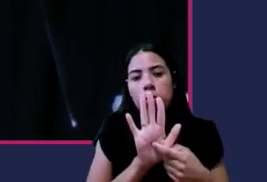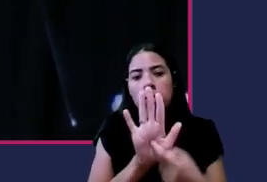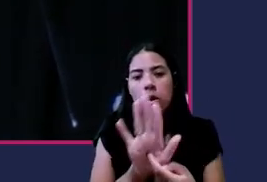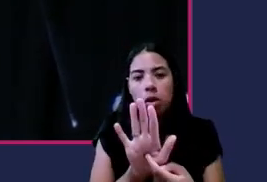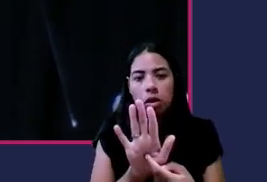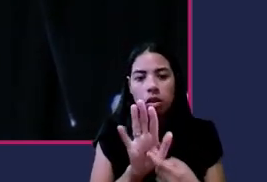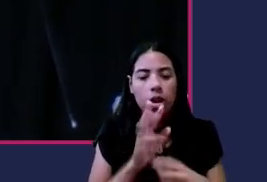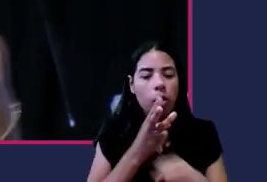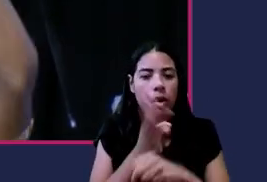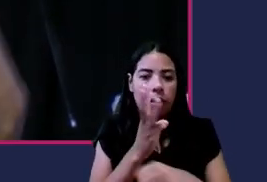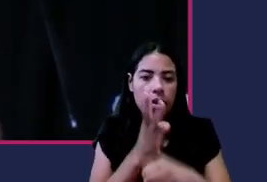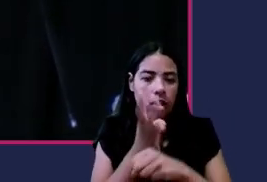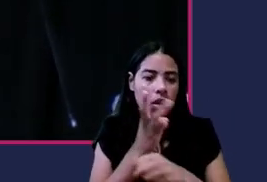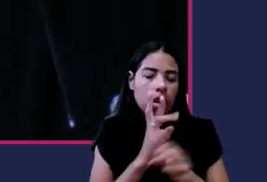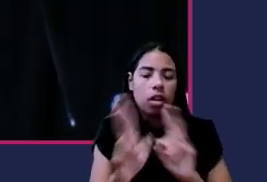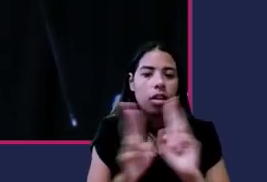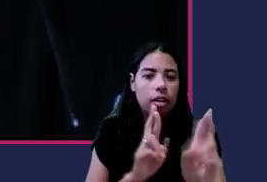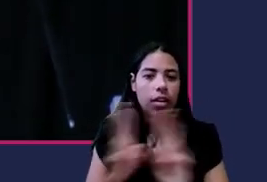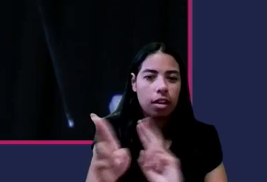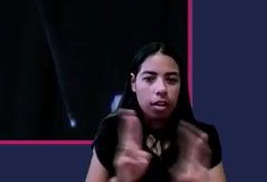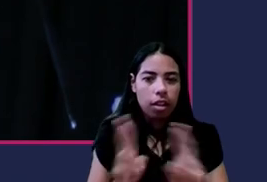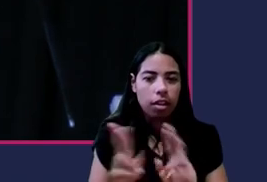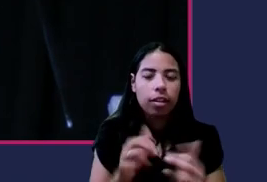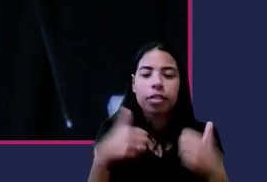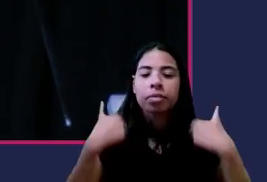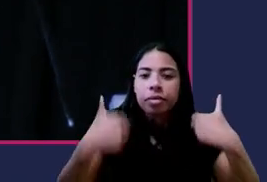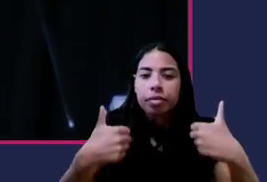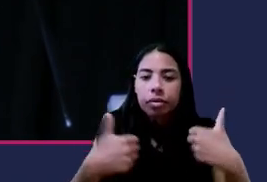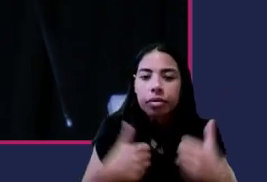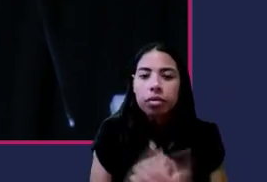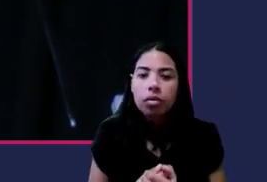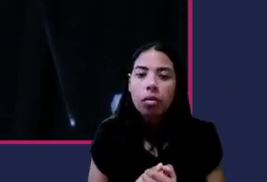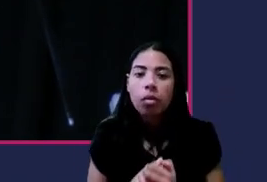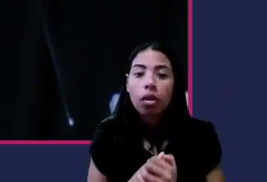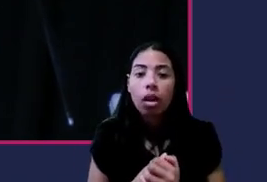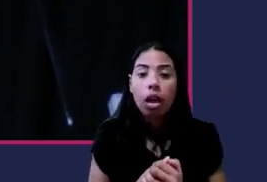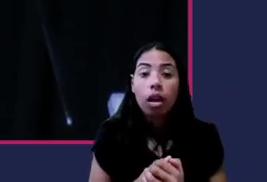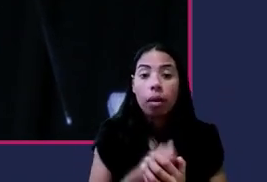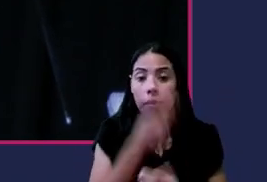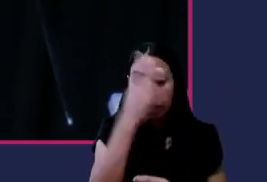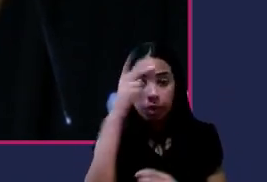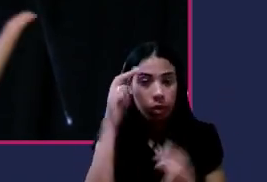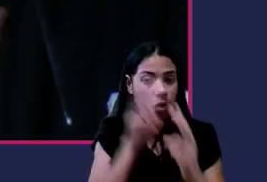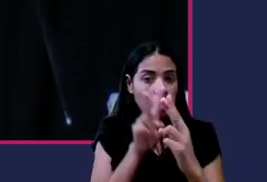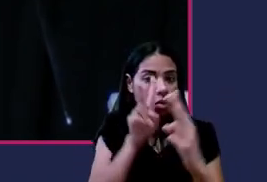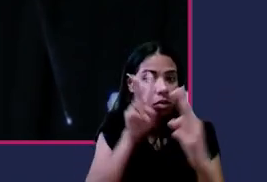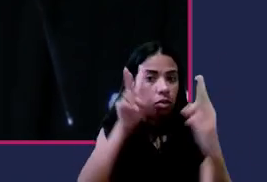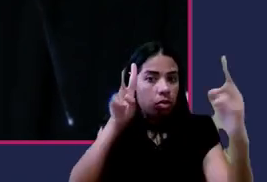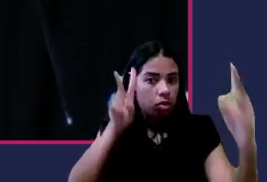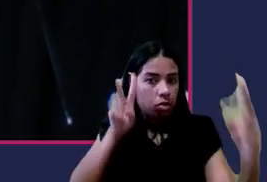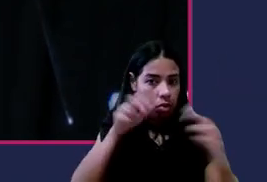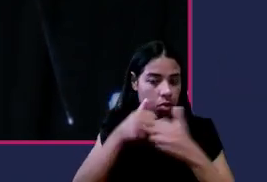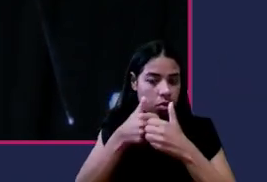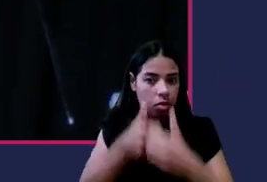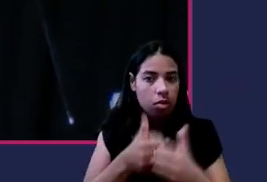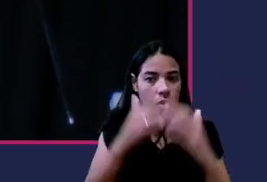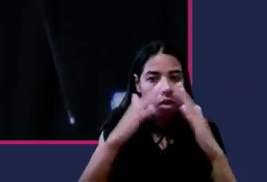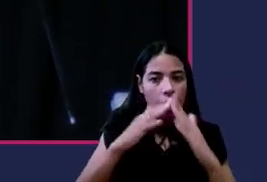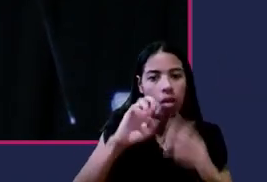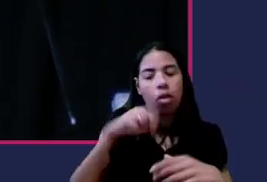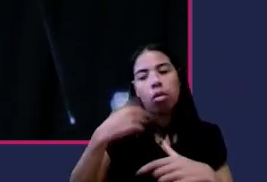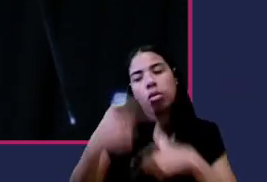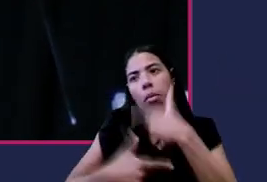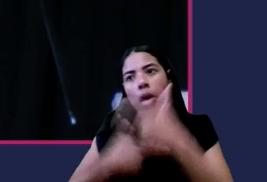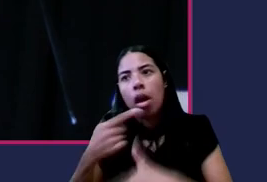or yeah, you know how a QR code used. So, and with that, we can send us your questions. So, who are